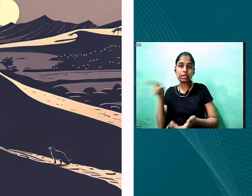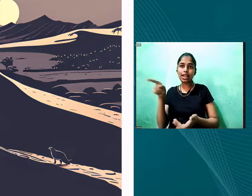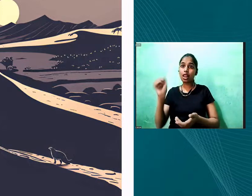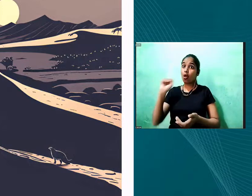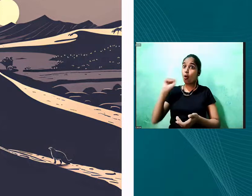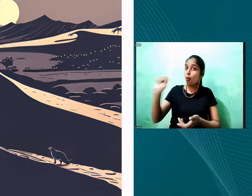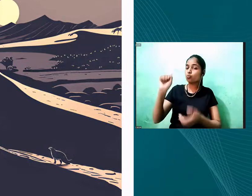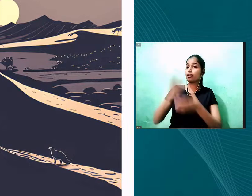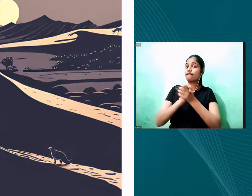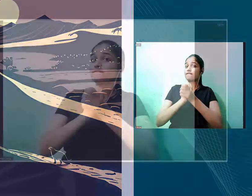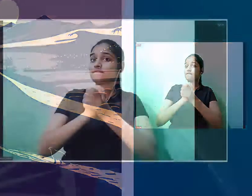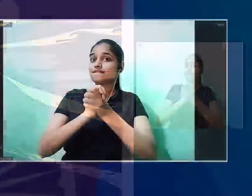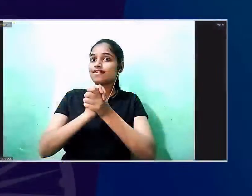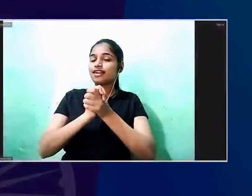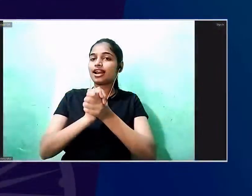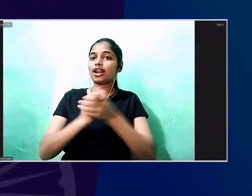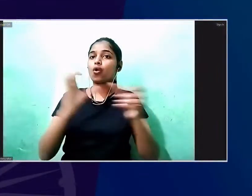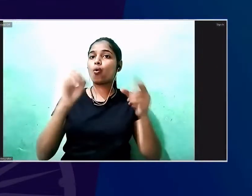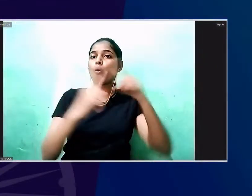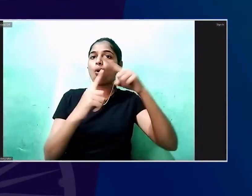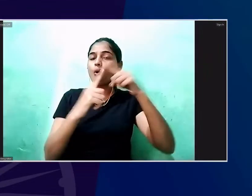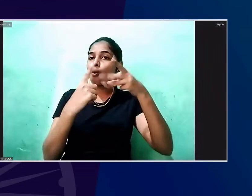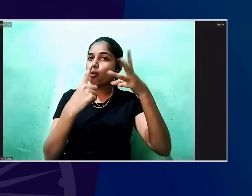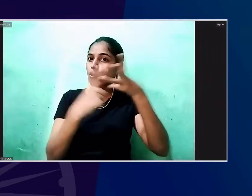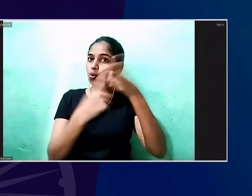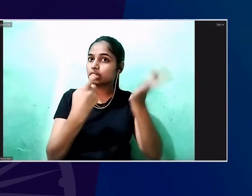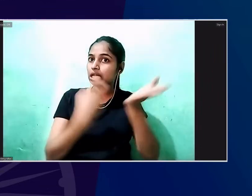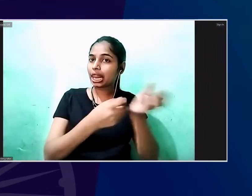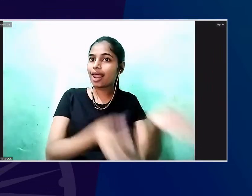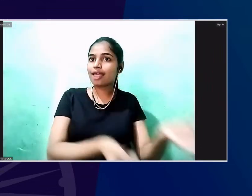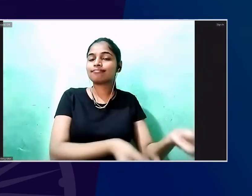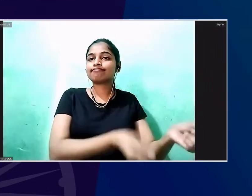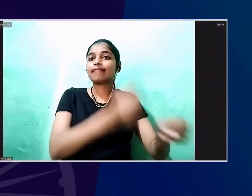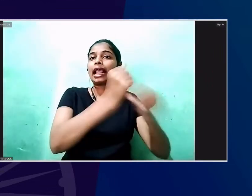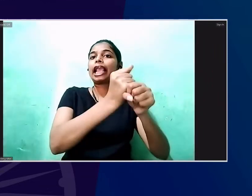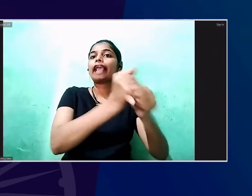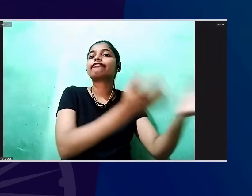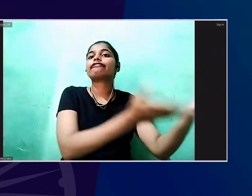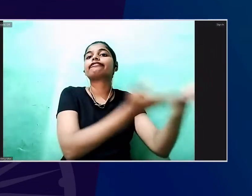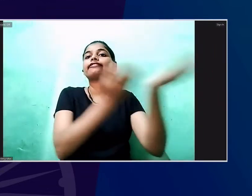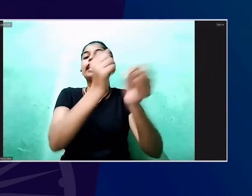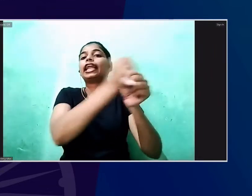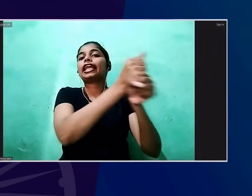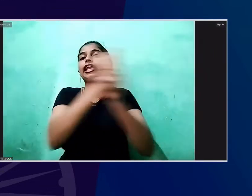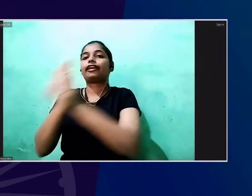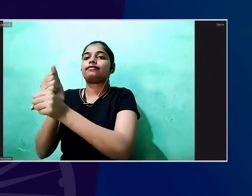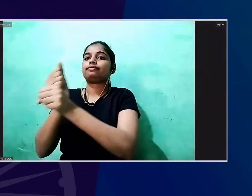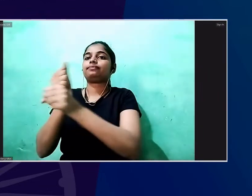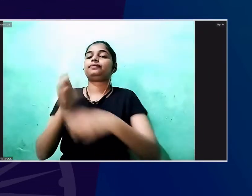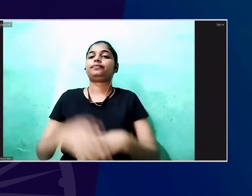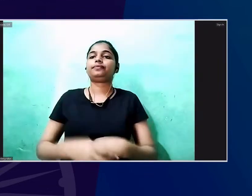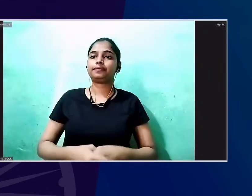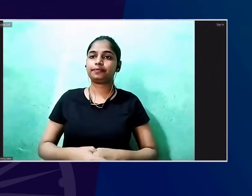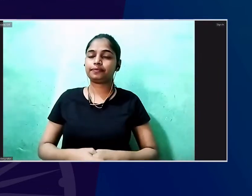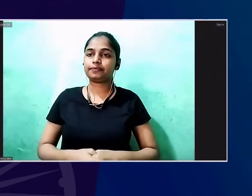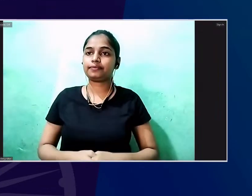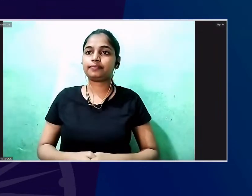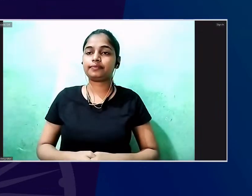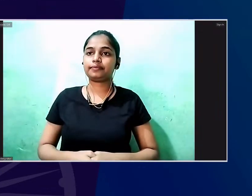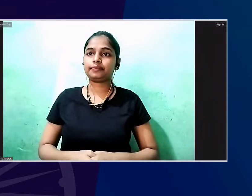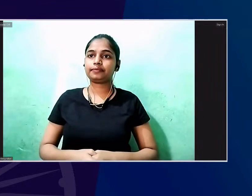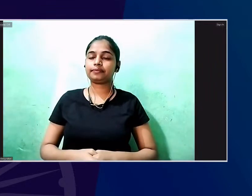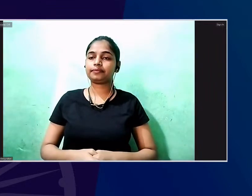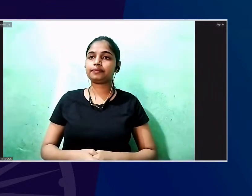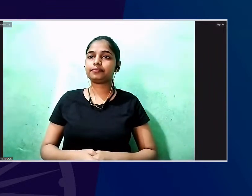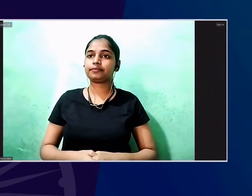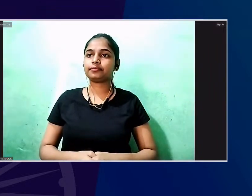Ma'am, can you show us where is Basra, as our students and learners will able to find out,